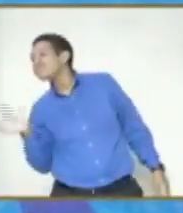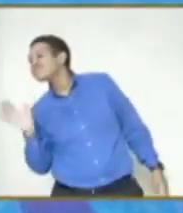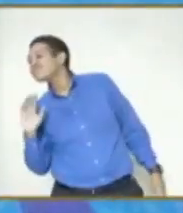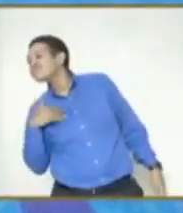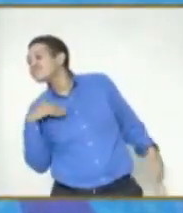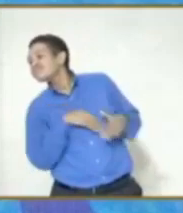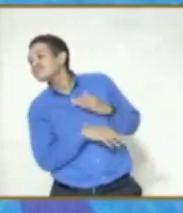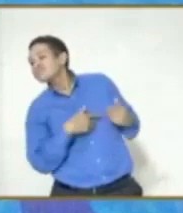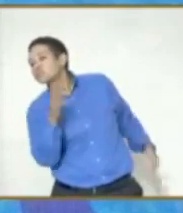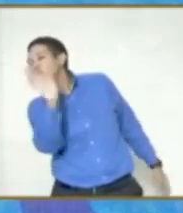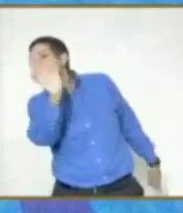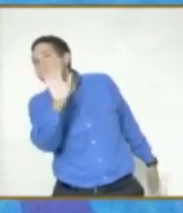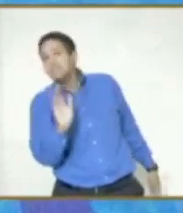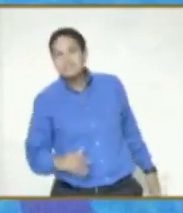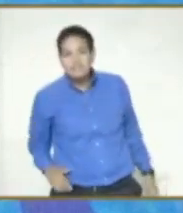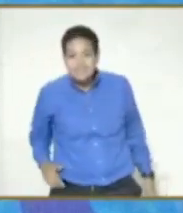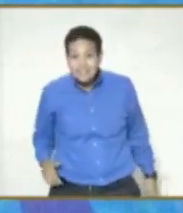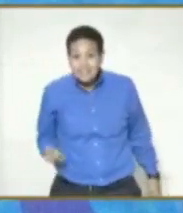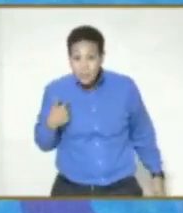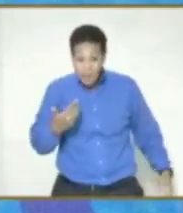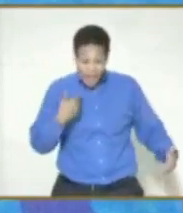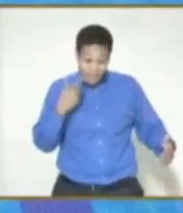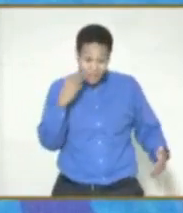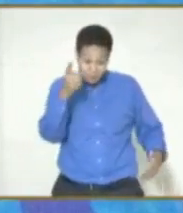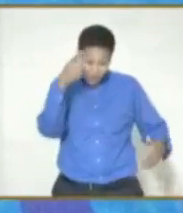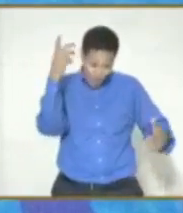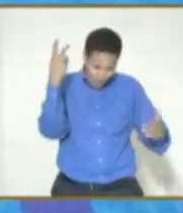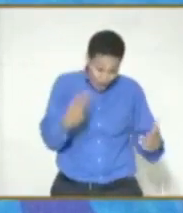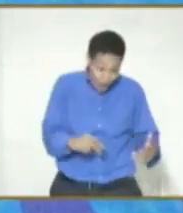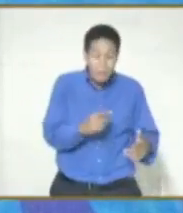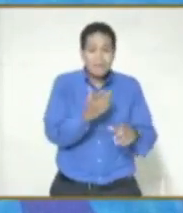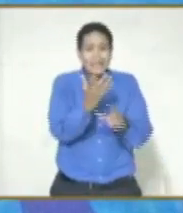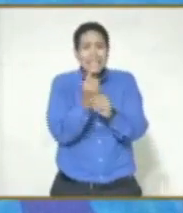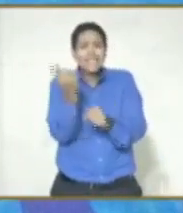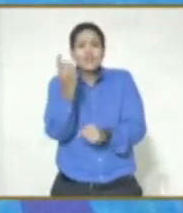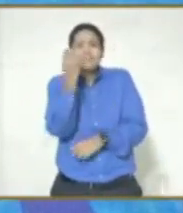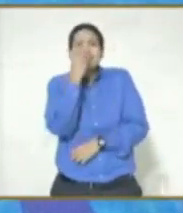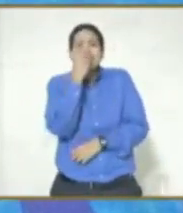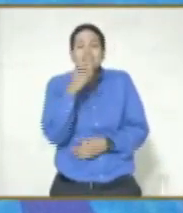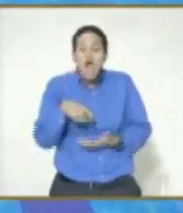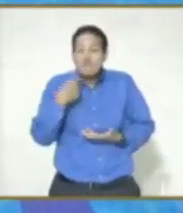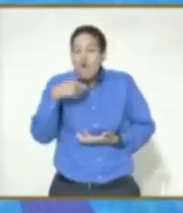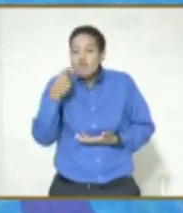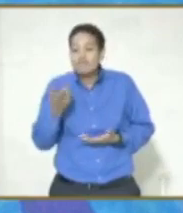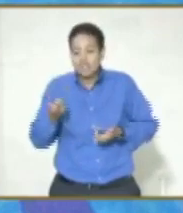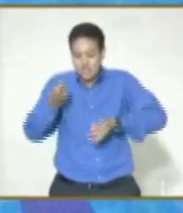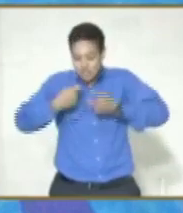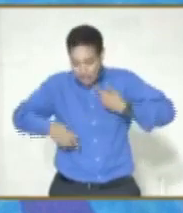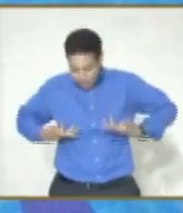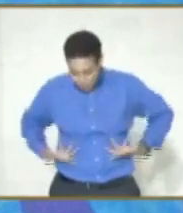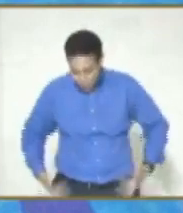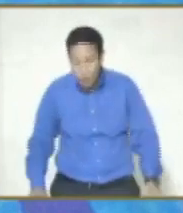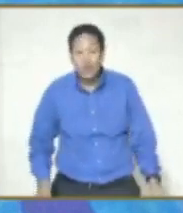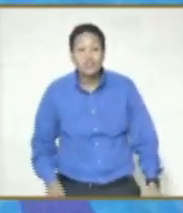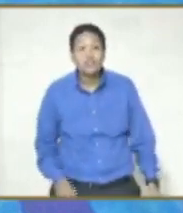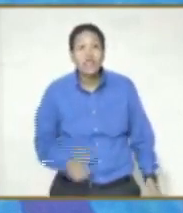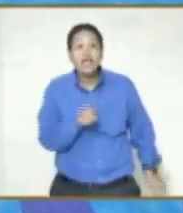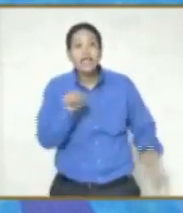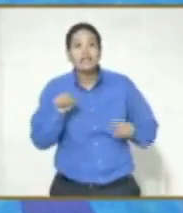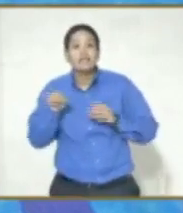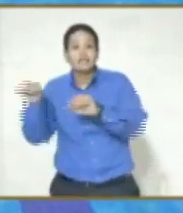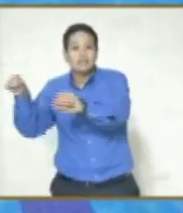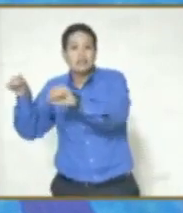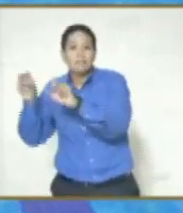had the experience where they will come, get something to eat, get a change of clothes, and then they go